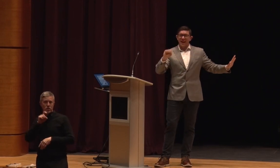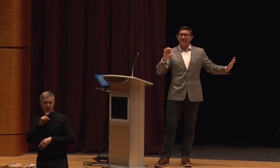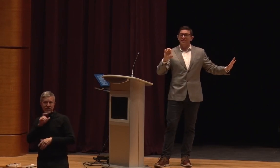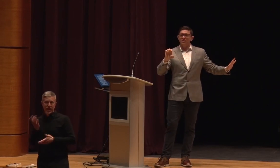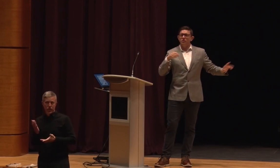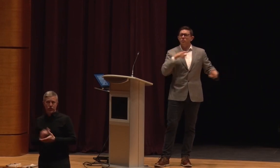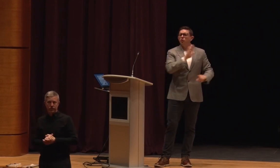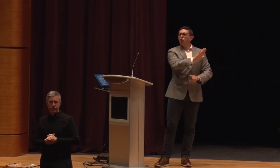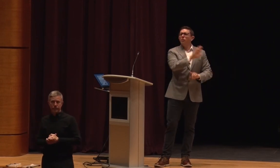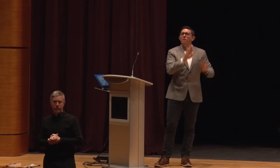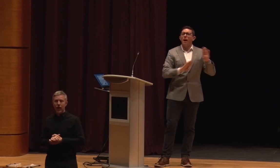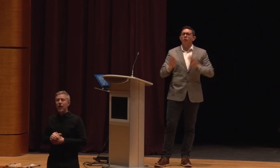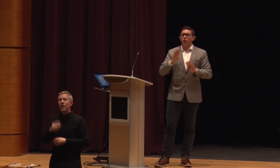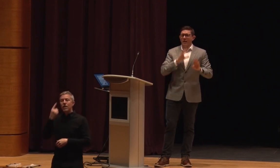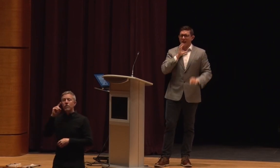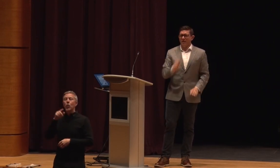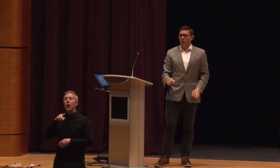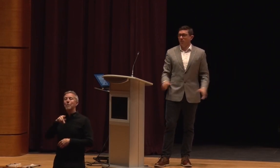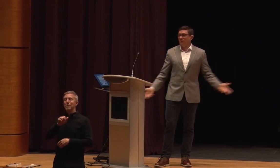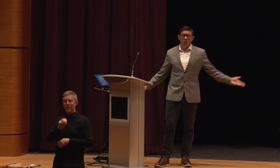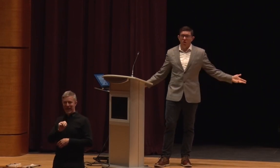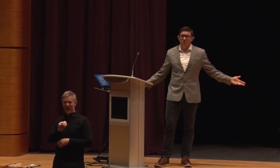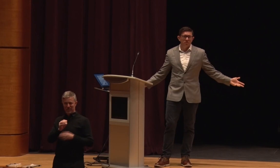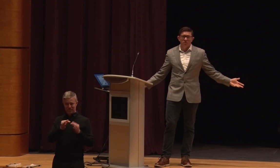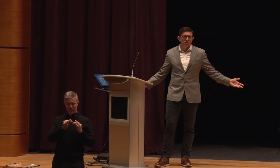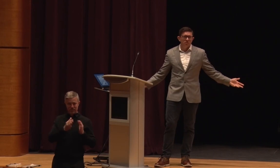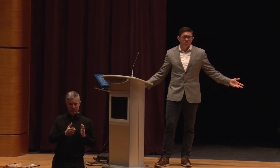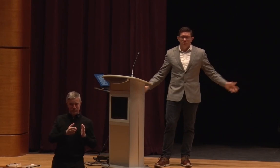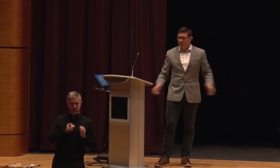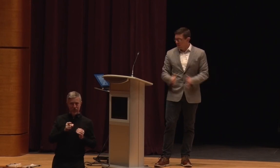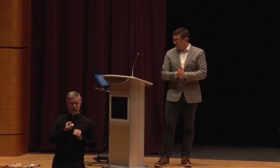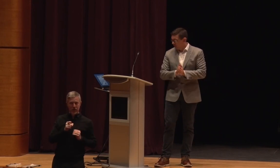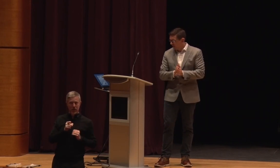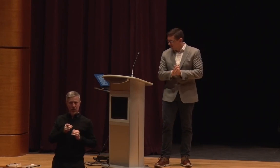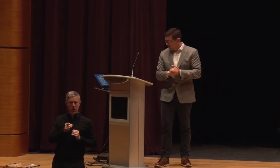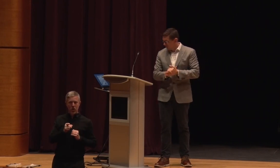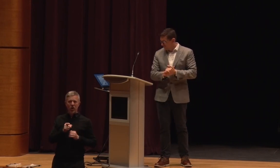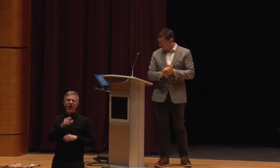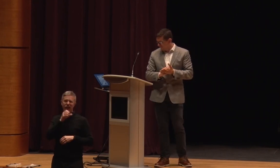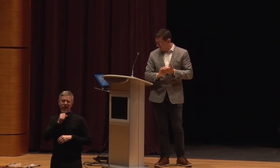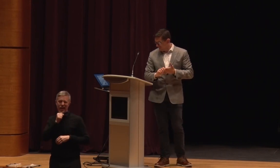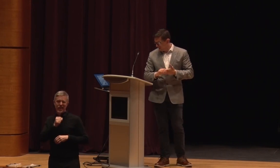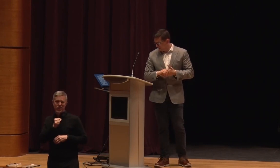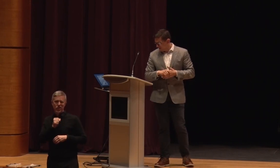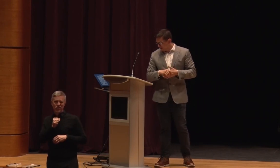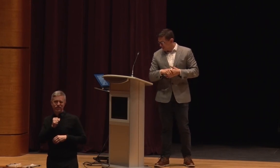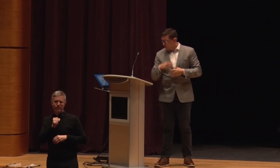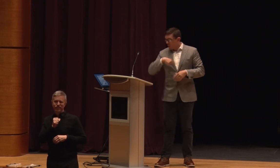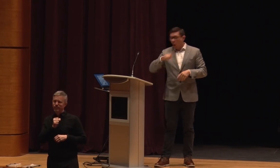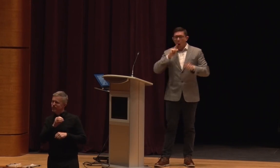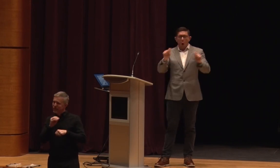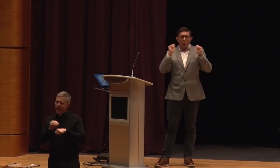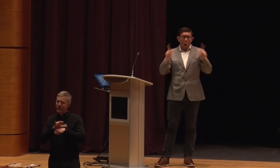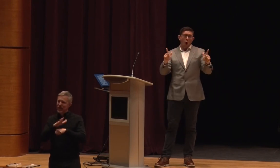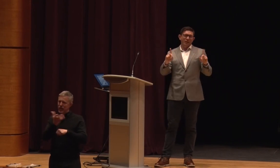In Pam's case, it was her biological age, that was it.